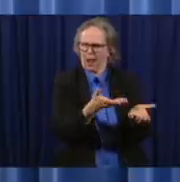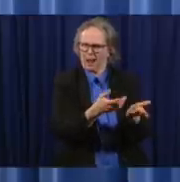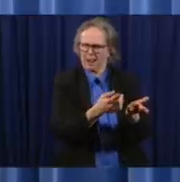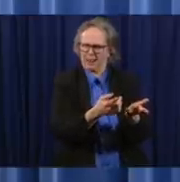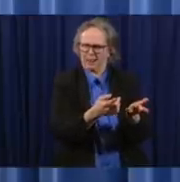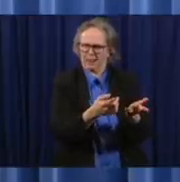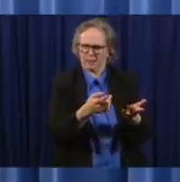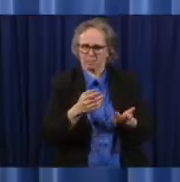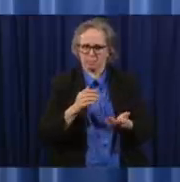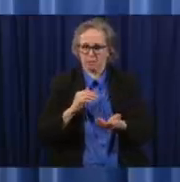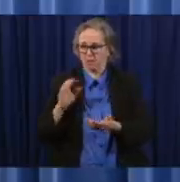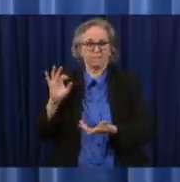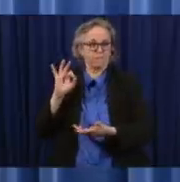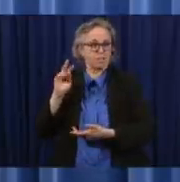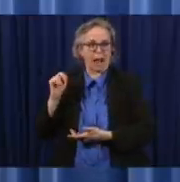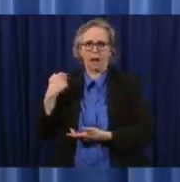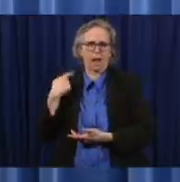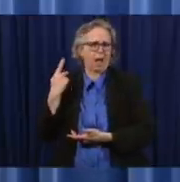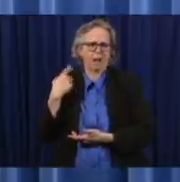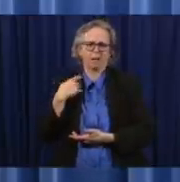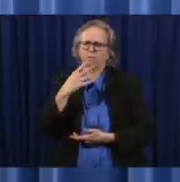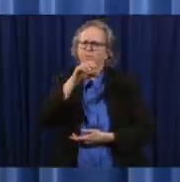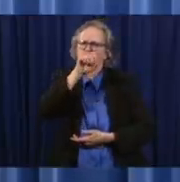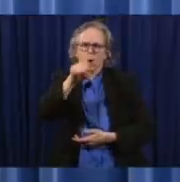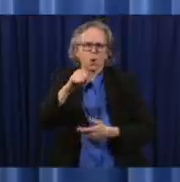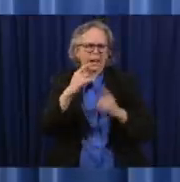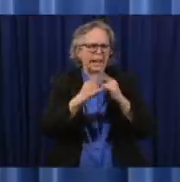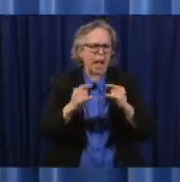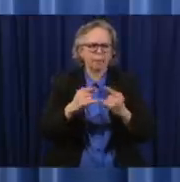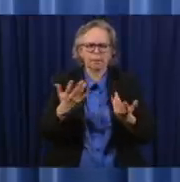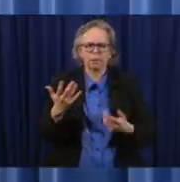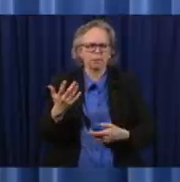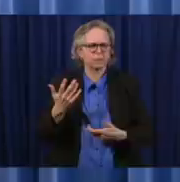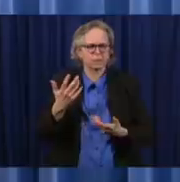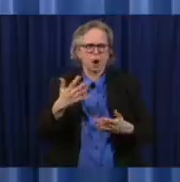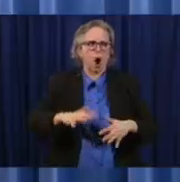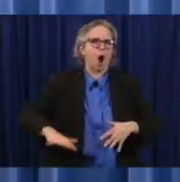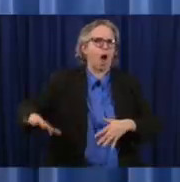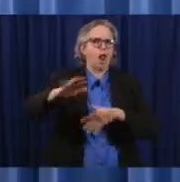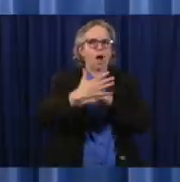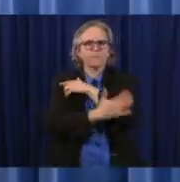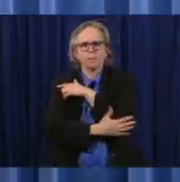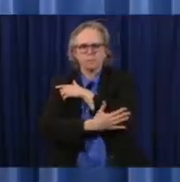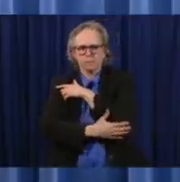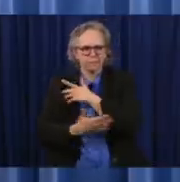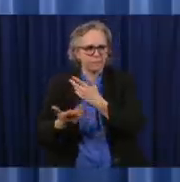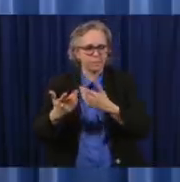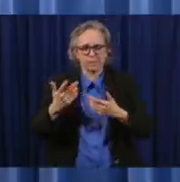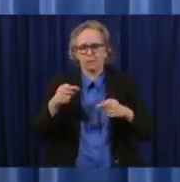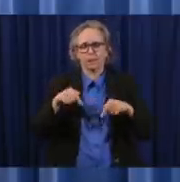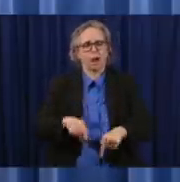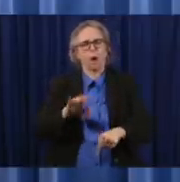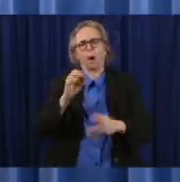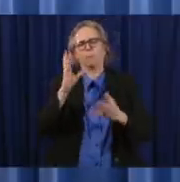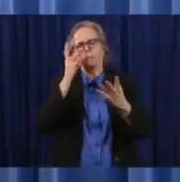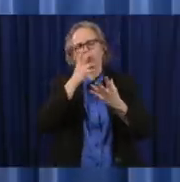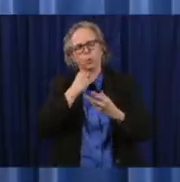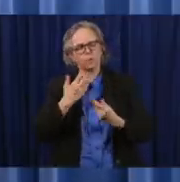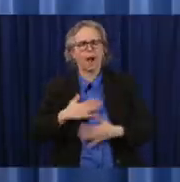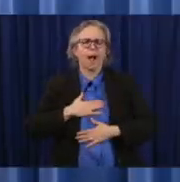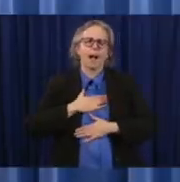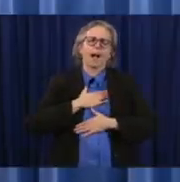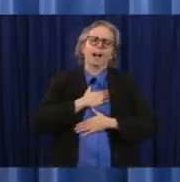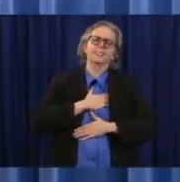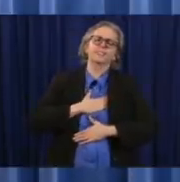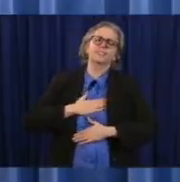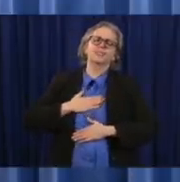this country. We've camped a lot of places in Ohio. It's a great thing to do with your kids, with your